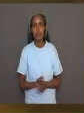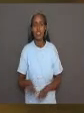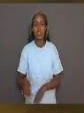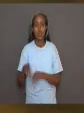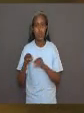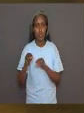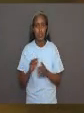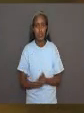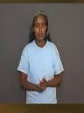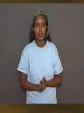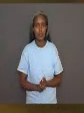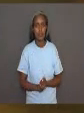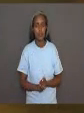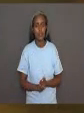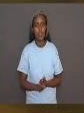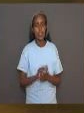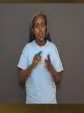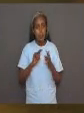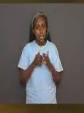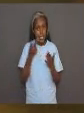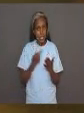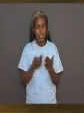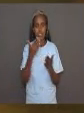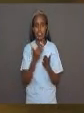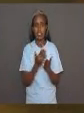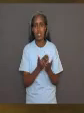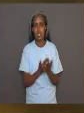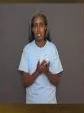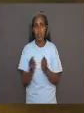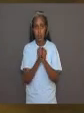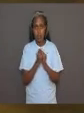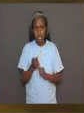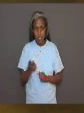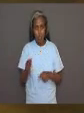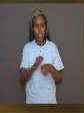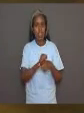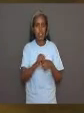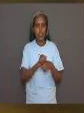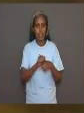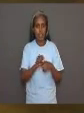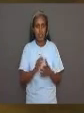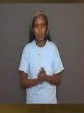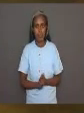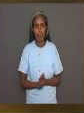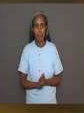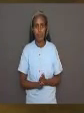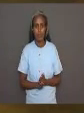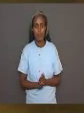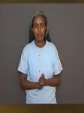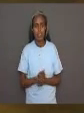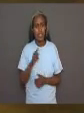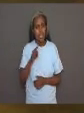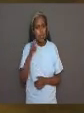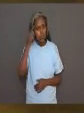Students, let us begin this lesson with a quick activity. Can you